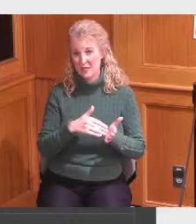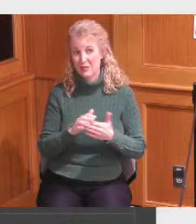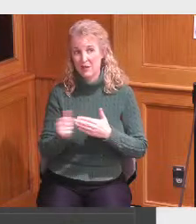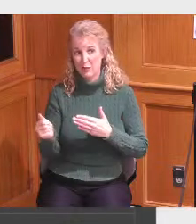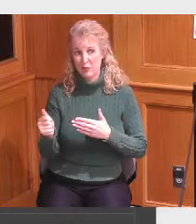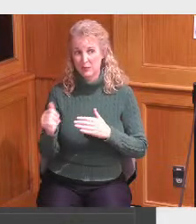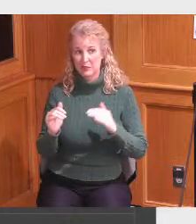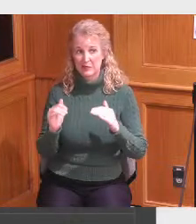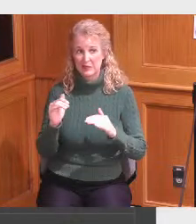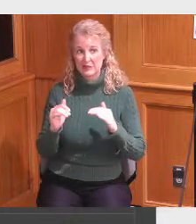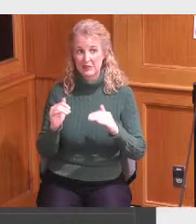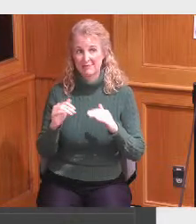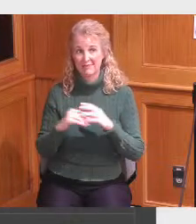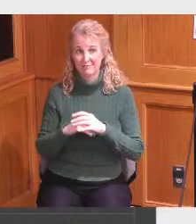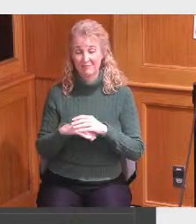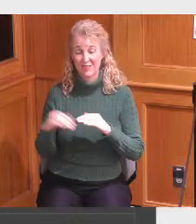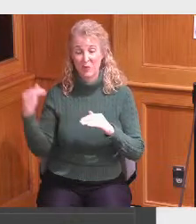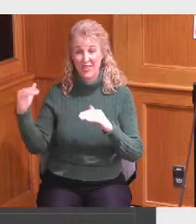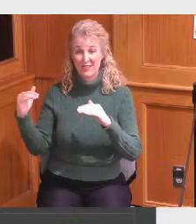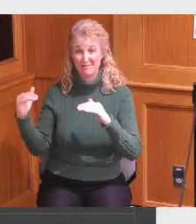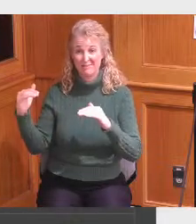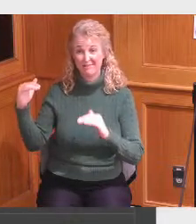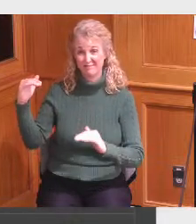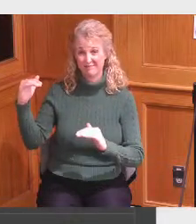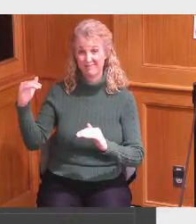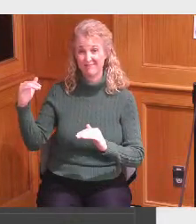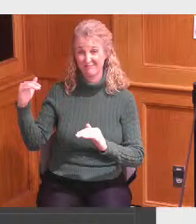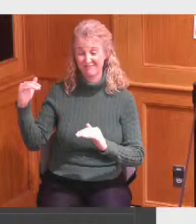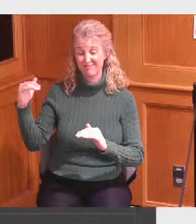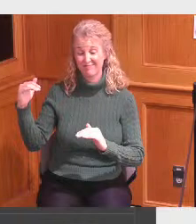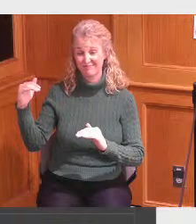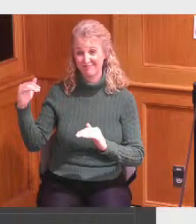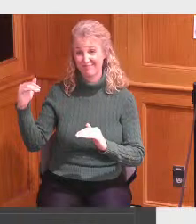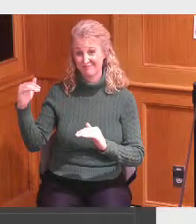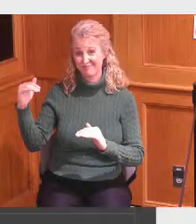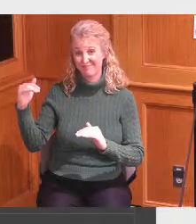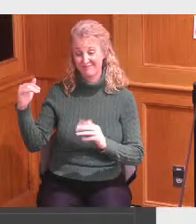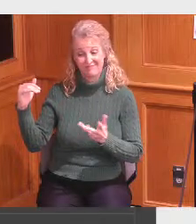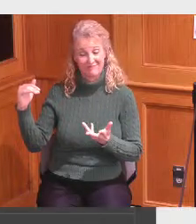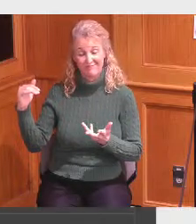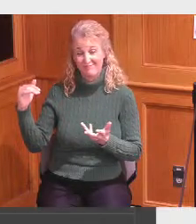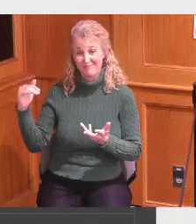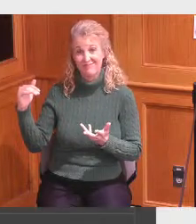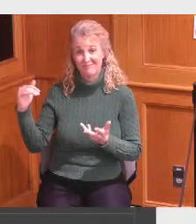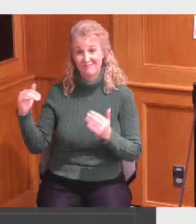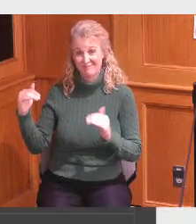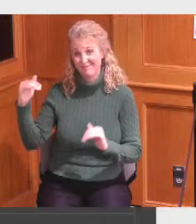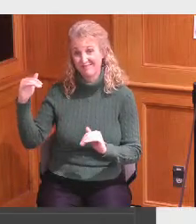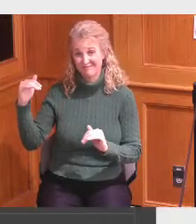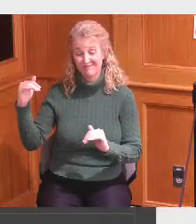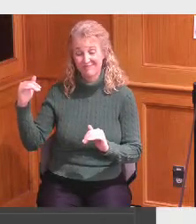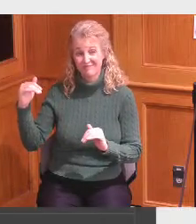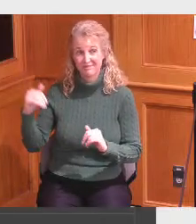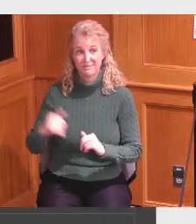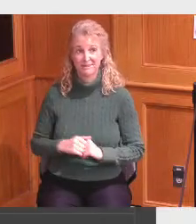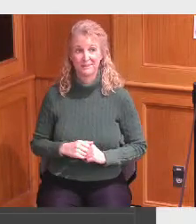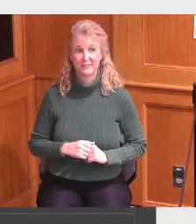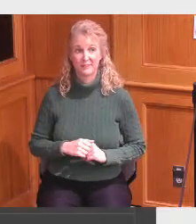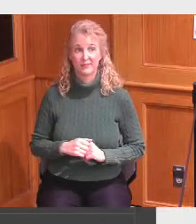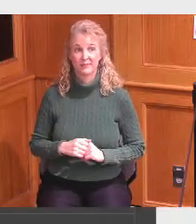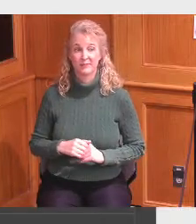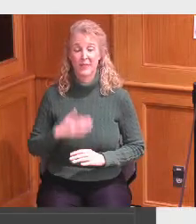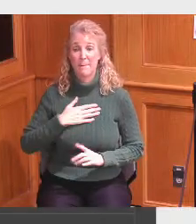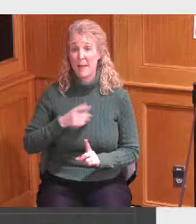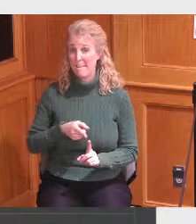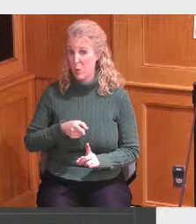$2,851,000, significantly below the public PCG's projections through that time period. And the